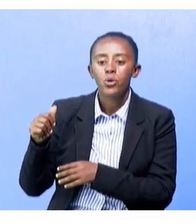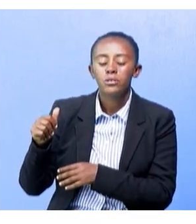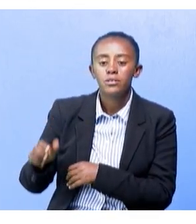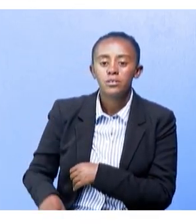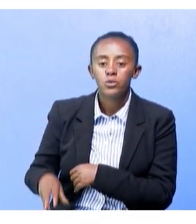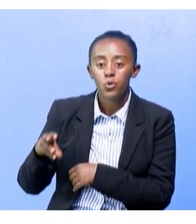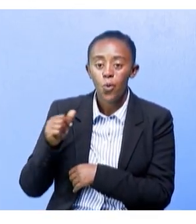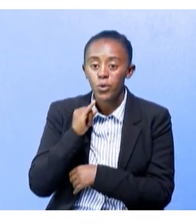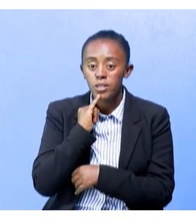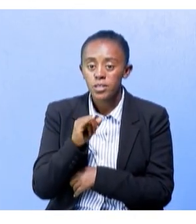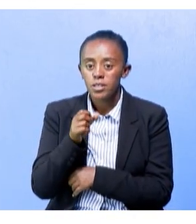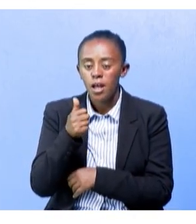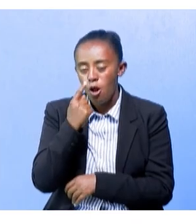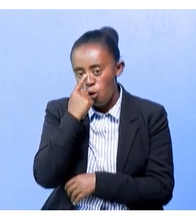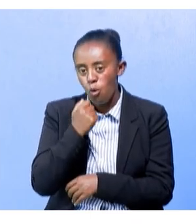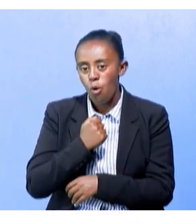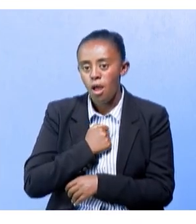is a loyal